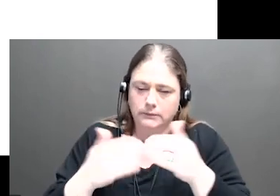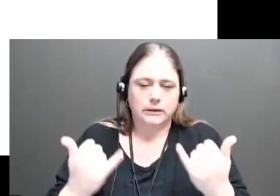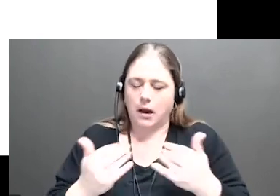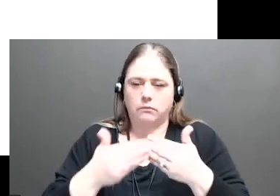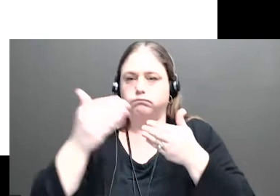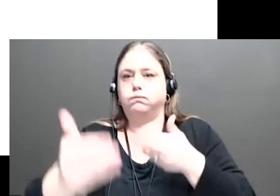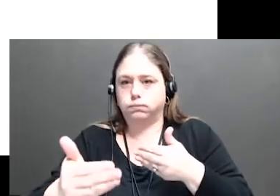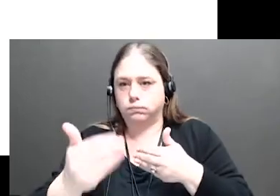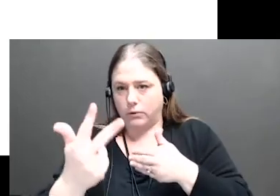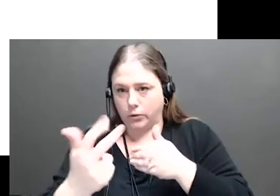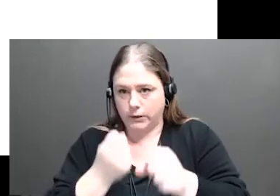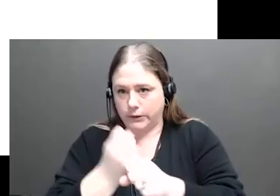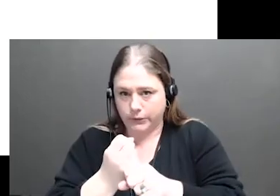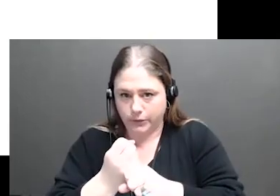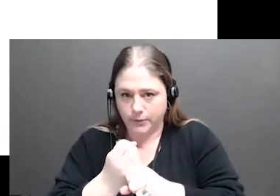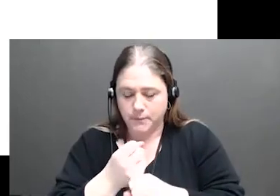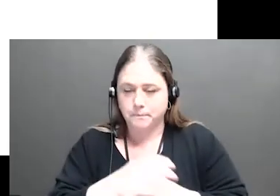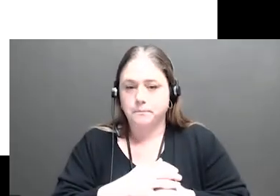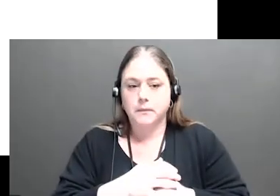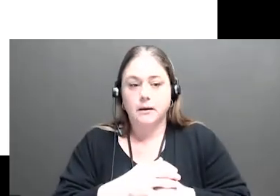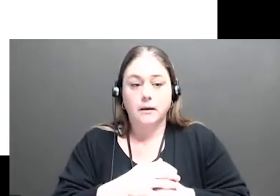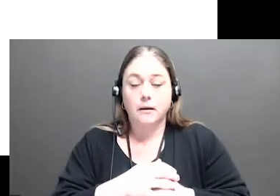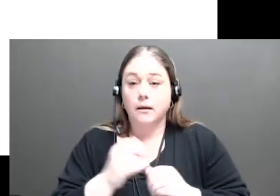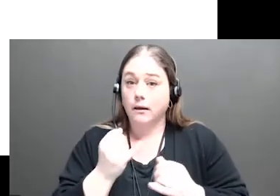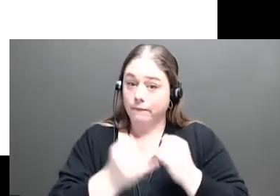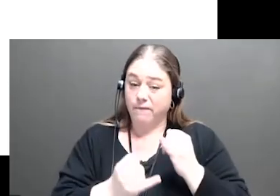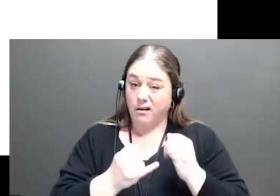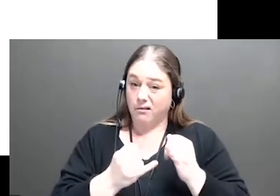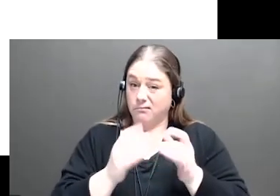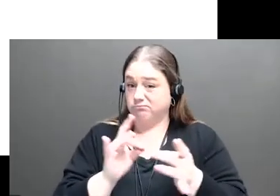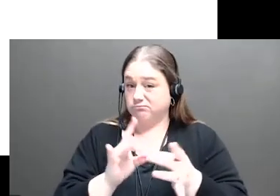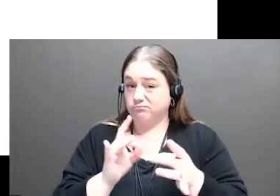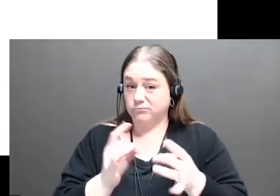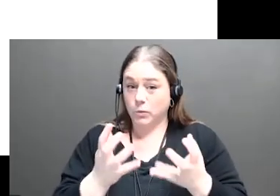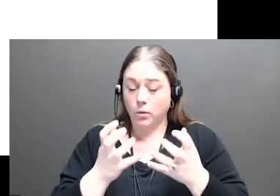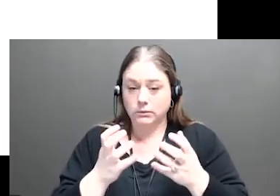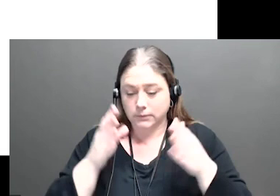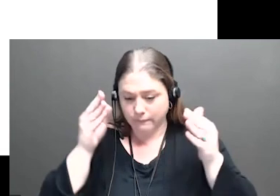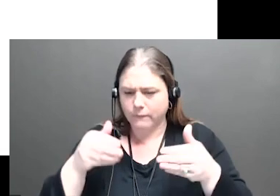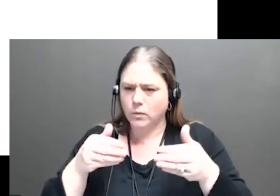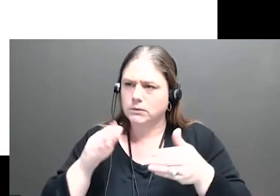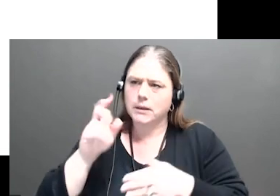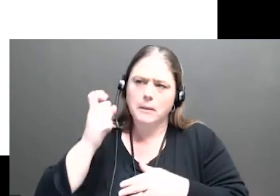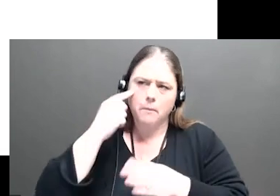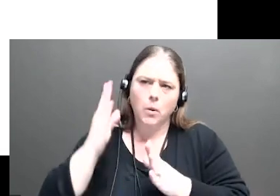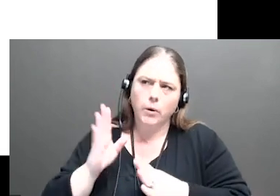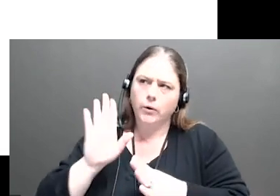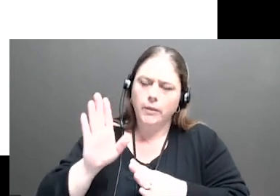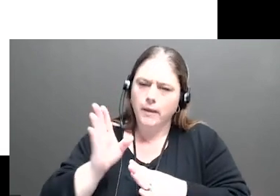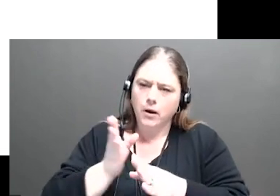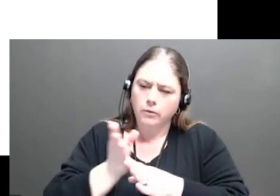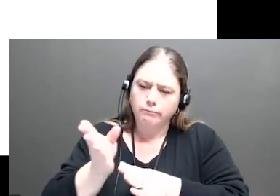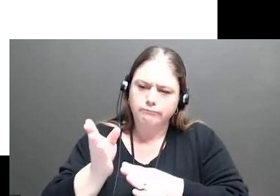is really to speak on sort of the stream of employer and employment opportunities for